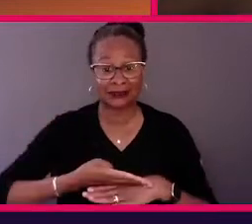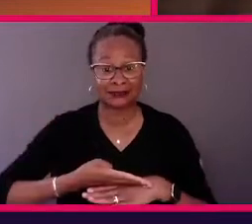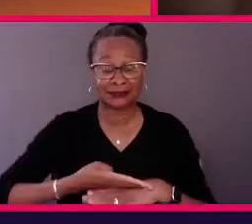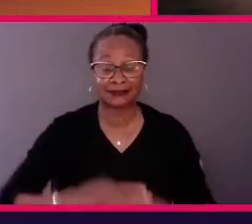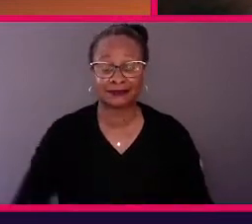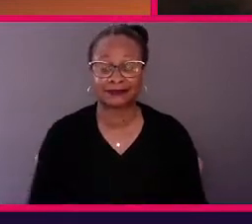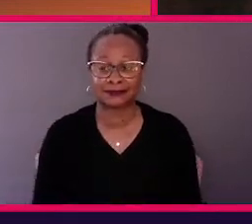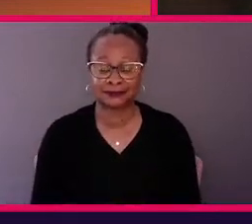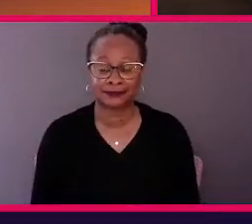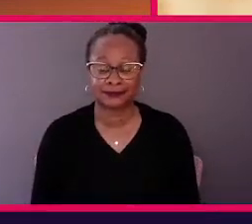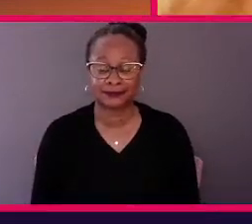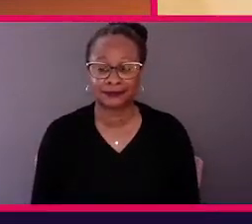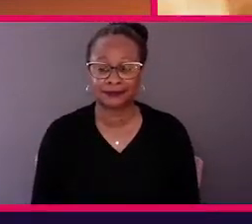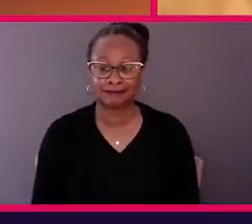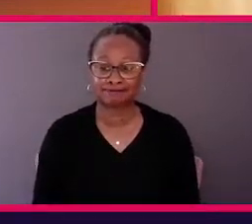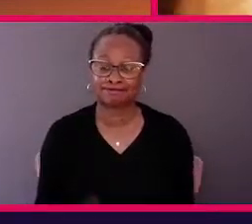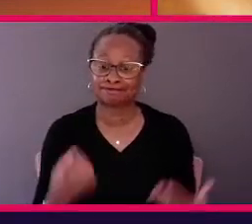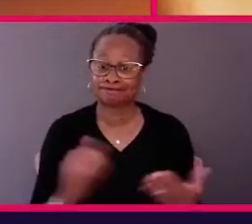Sometimes I'm a chef.